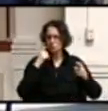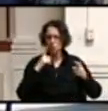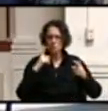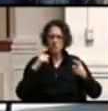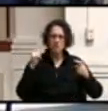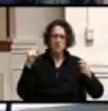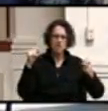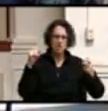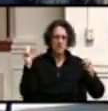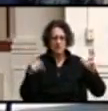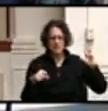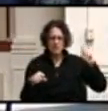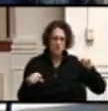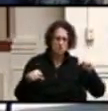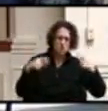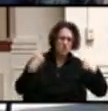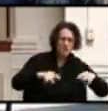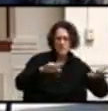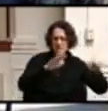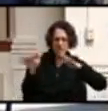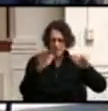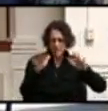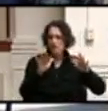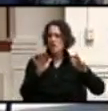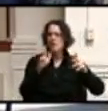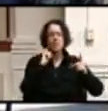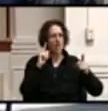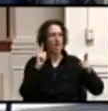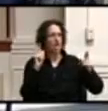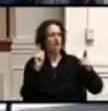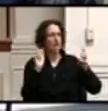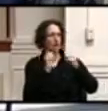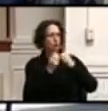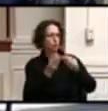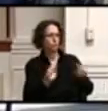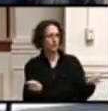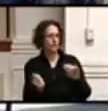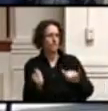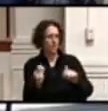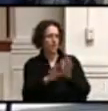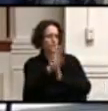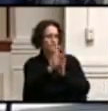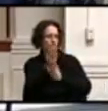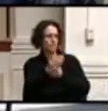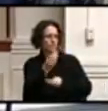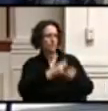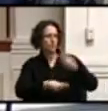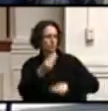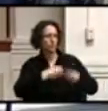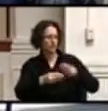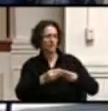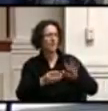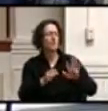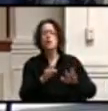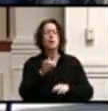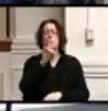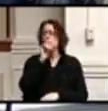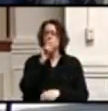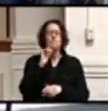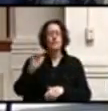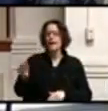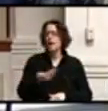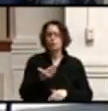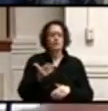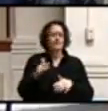that conversation, it's a really different thing, I think, to suggest simply a pause than it is a hiring